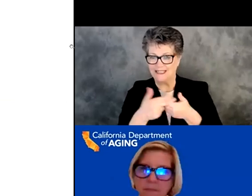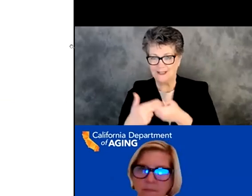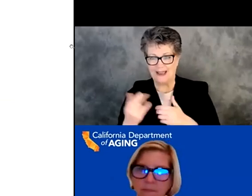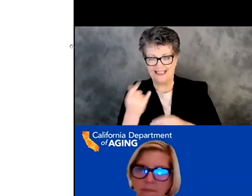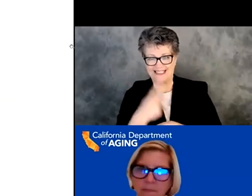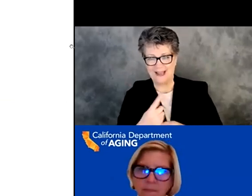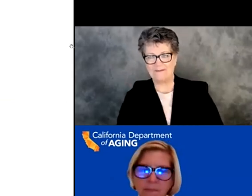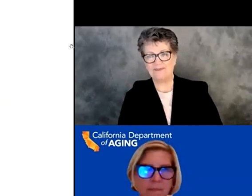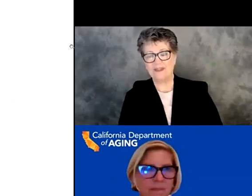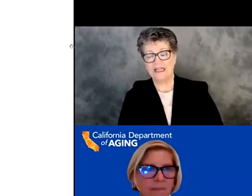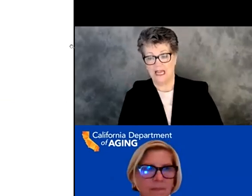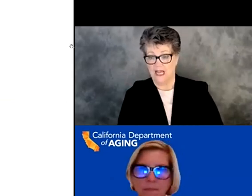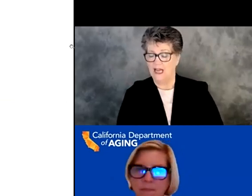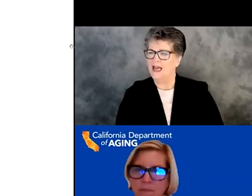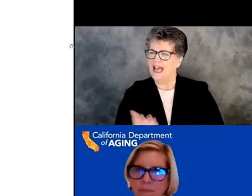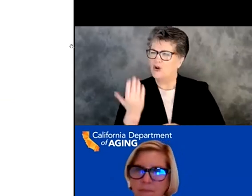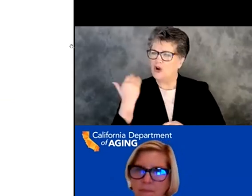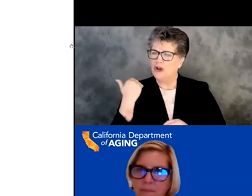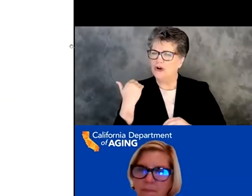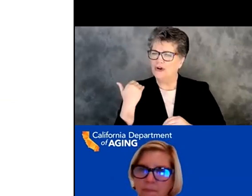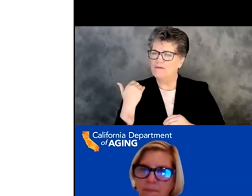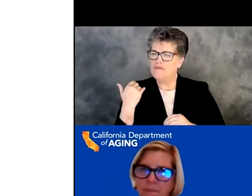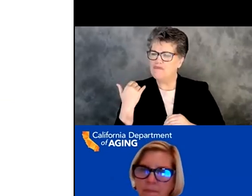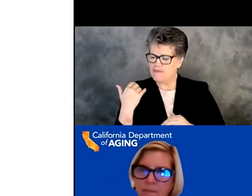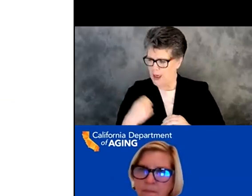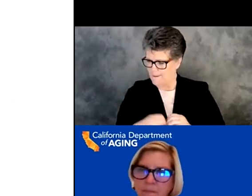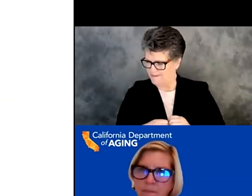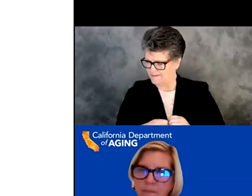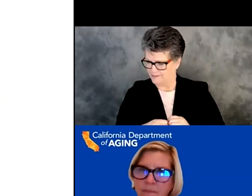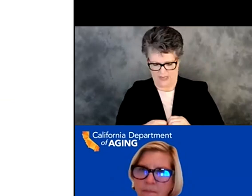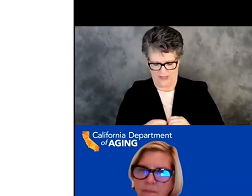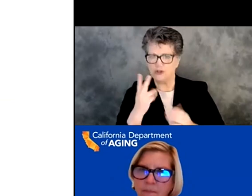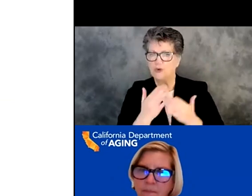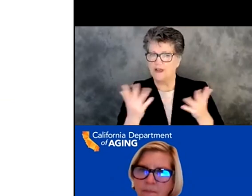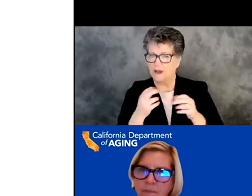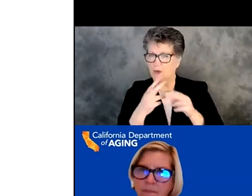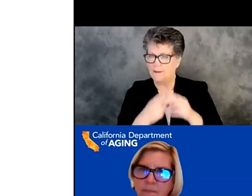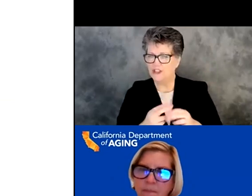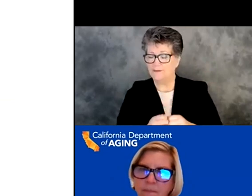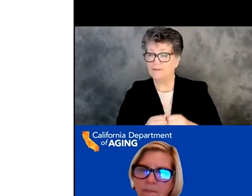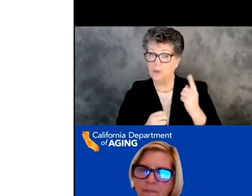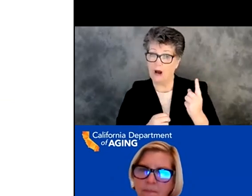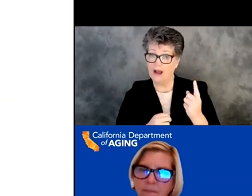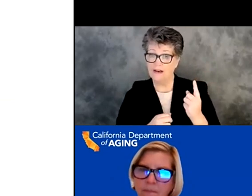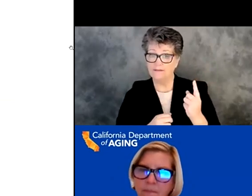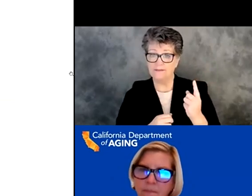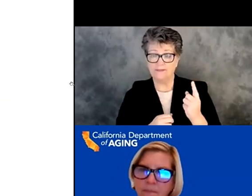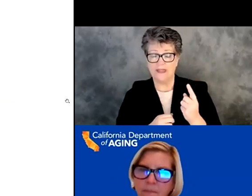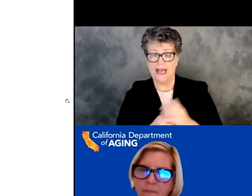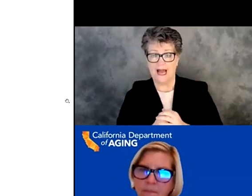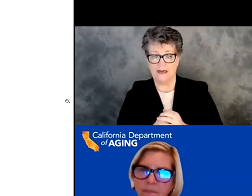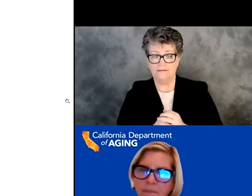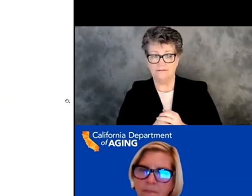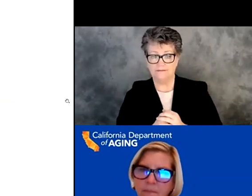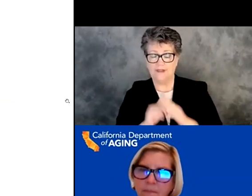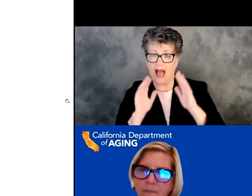participated. And earlier in the, and there's two things that I want to mention. One, that I